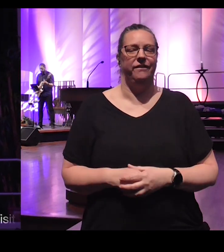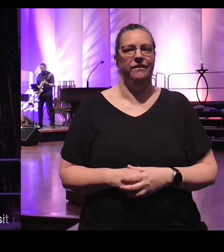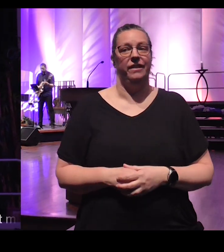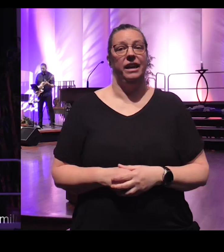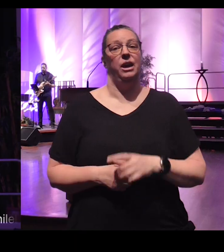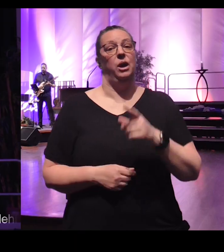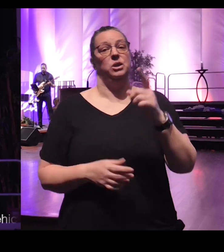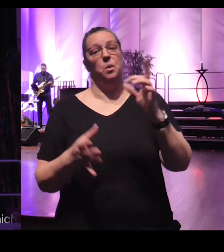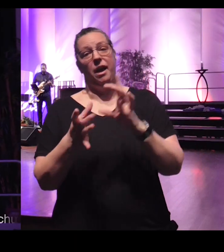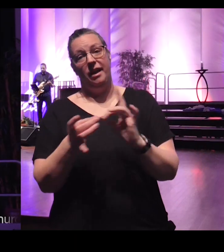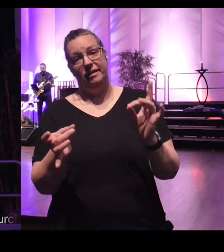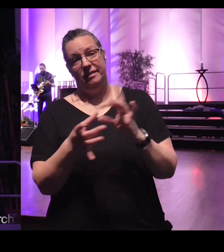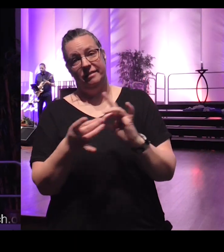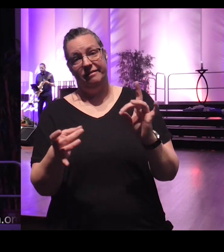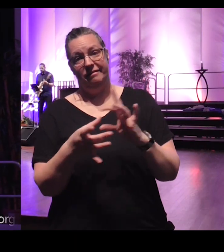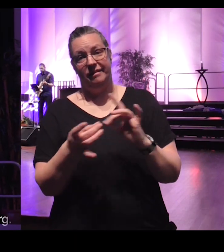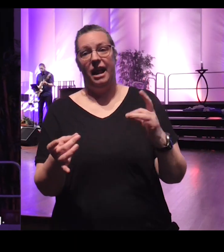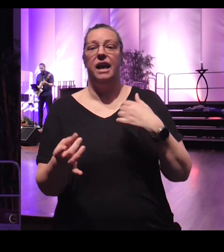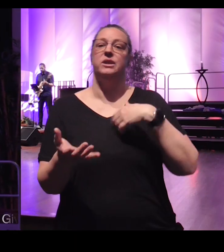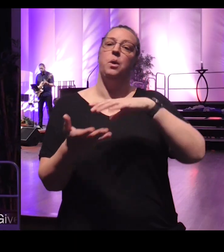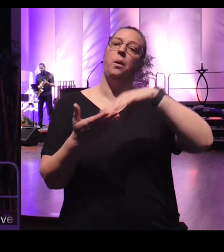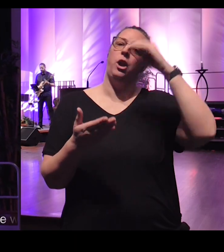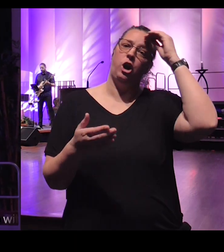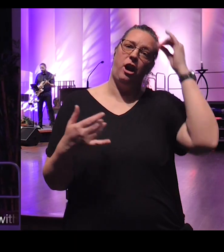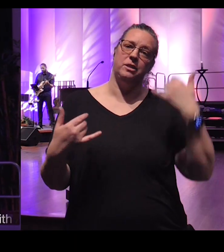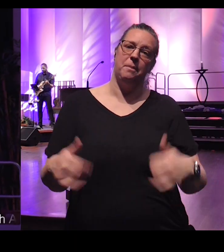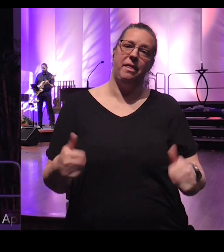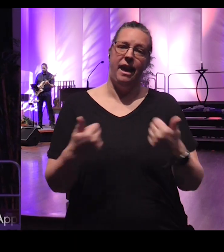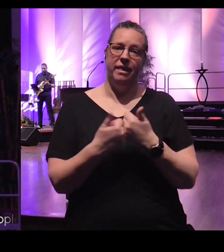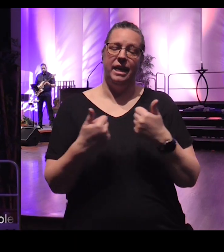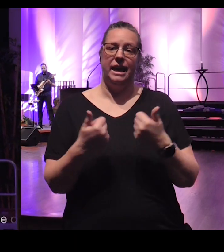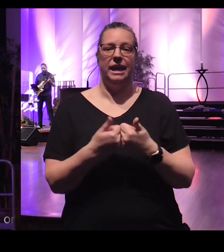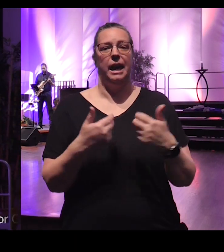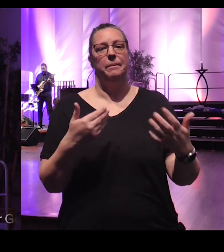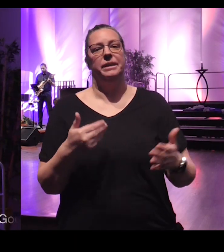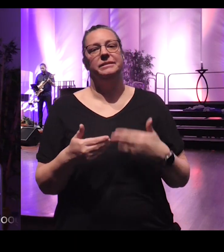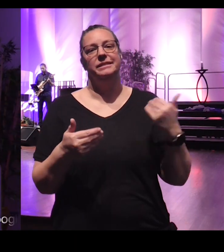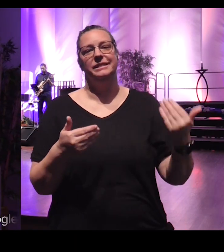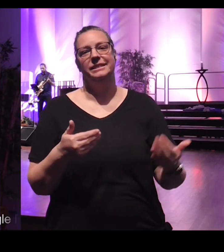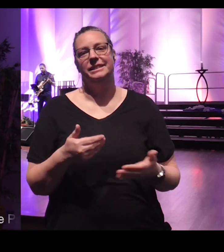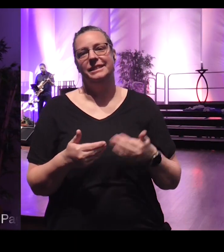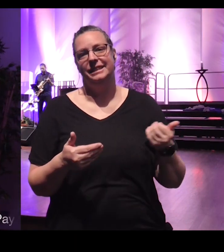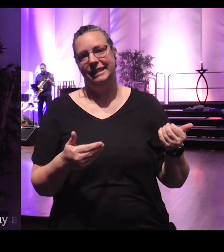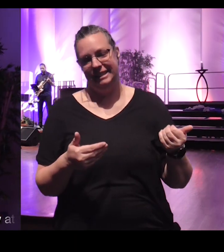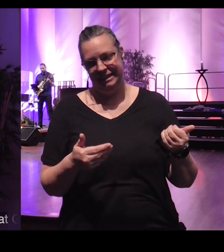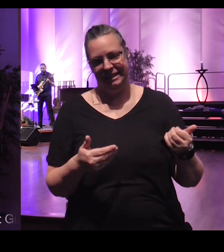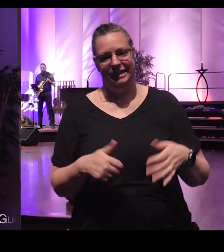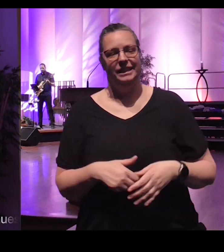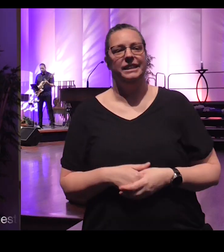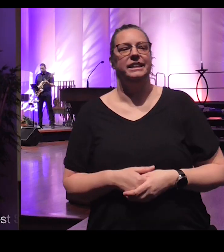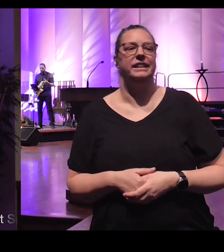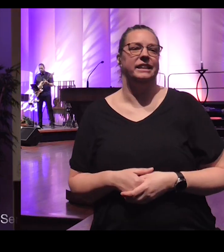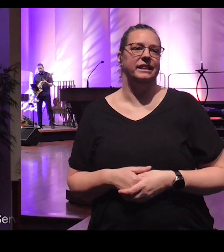Nothing you can say, but you can learn how to play the game. It's easy.